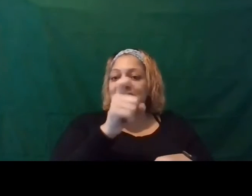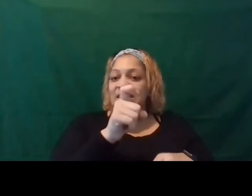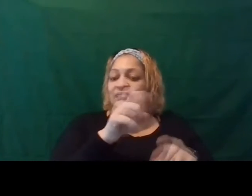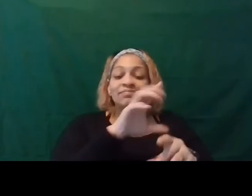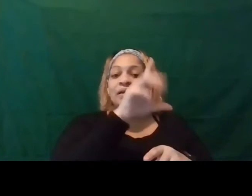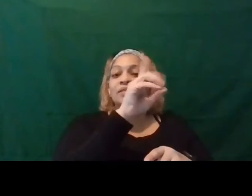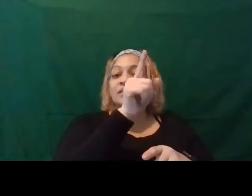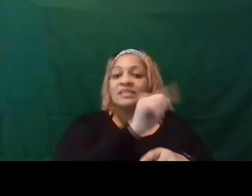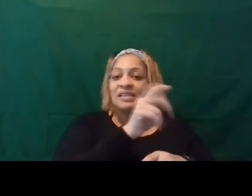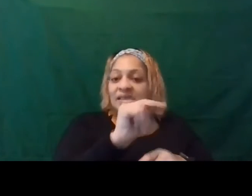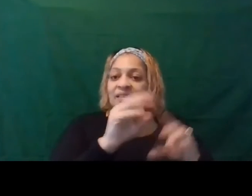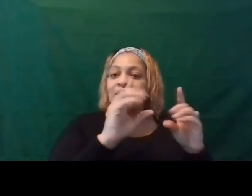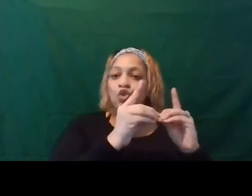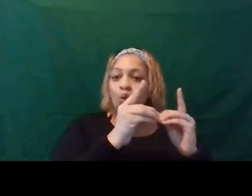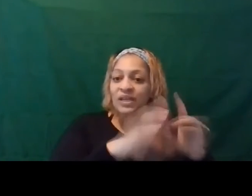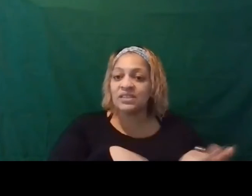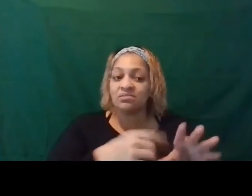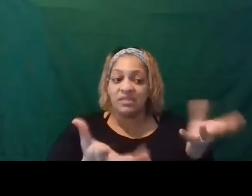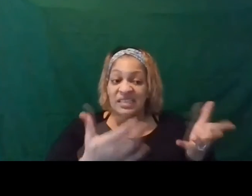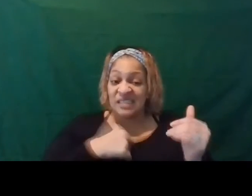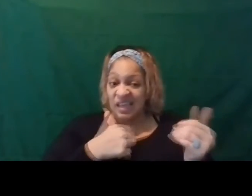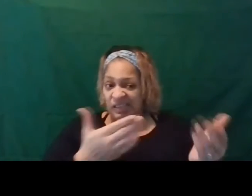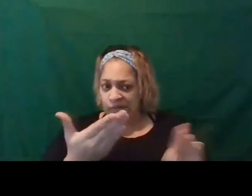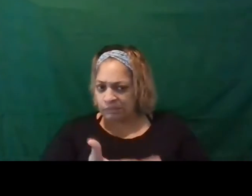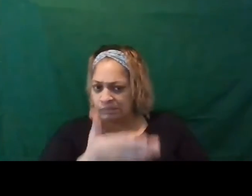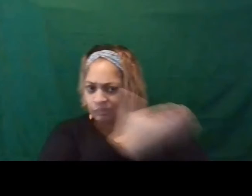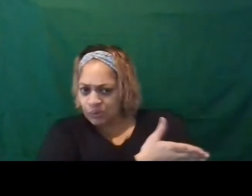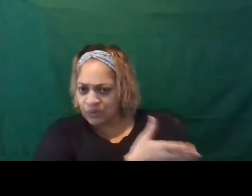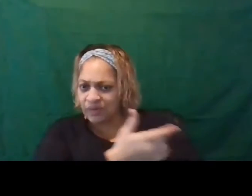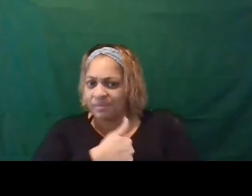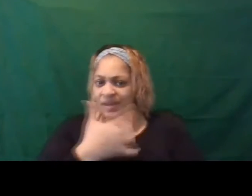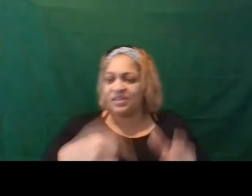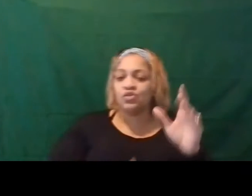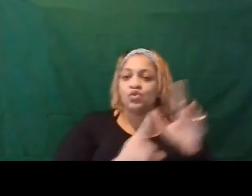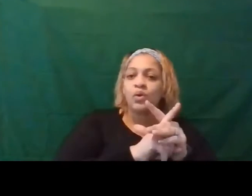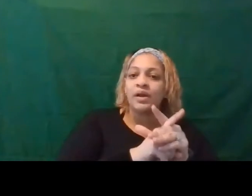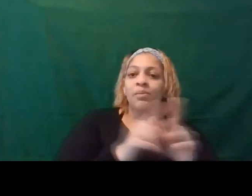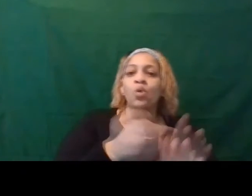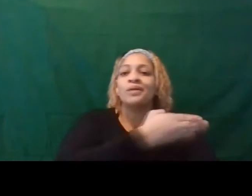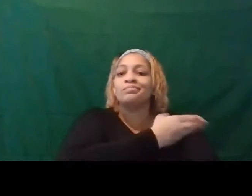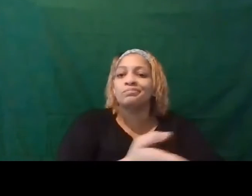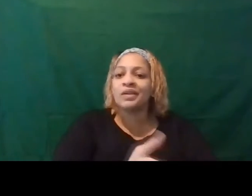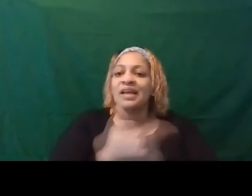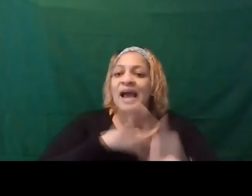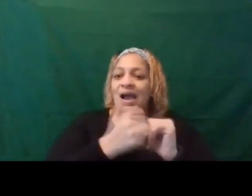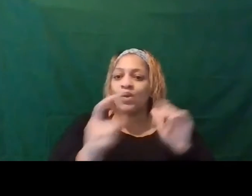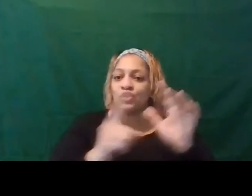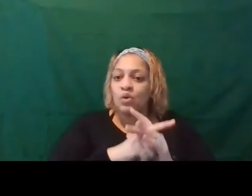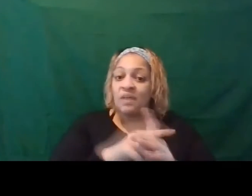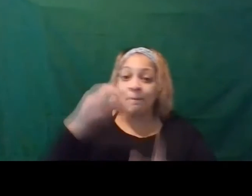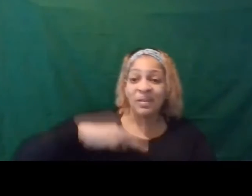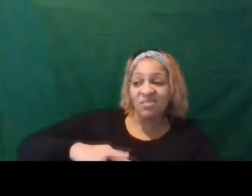that enhancing who I want to show up in the world as, or is it taking away from who I want to be in the world as? Is it